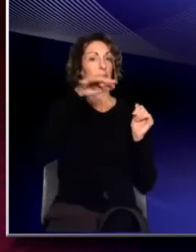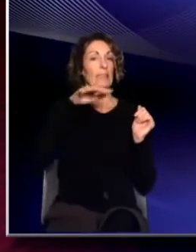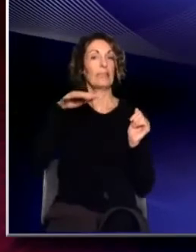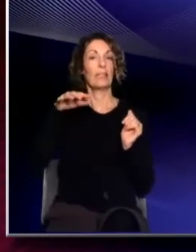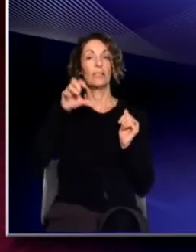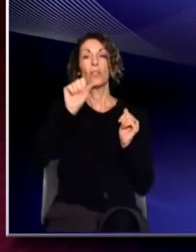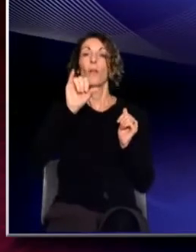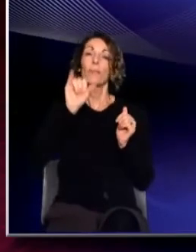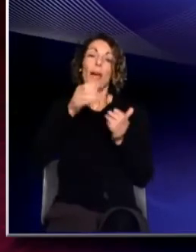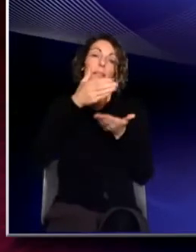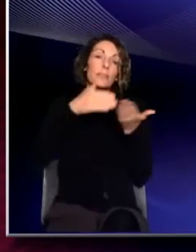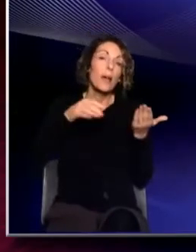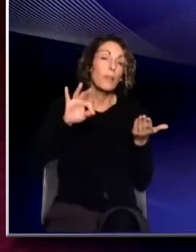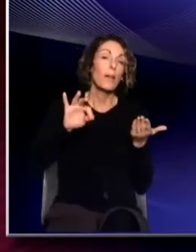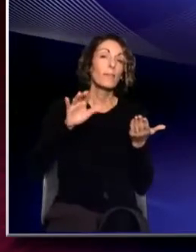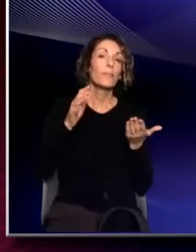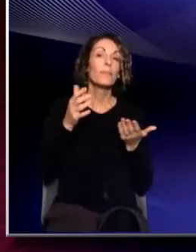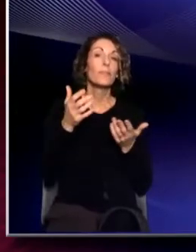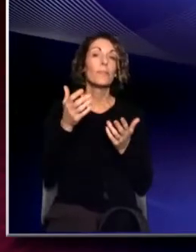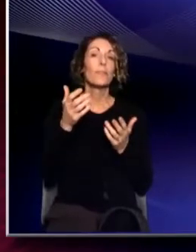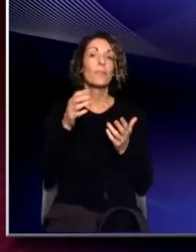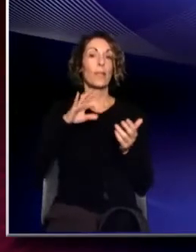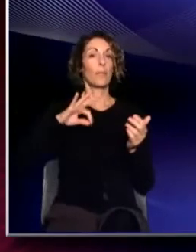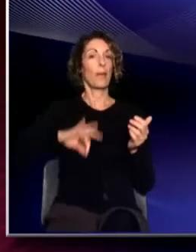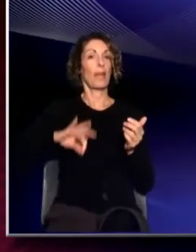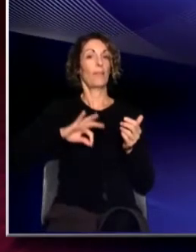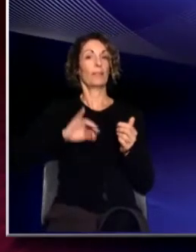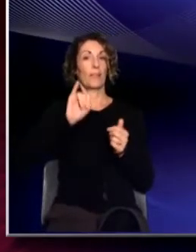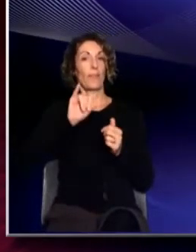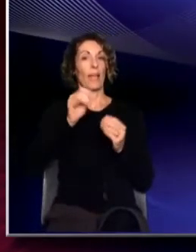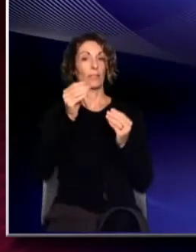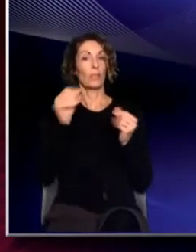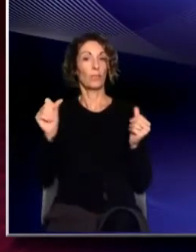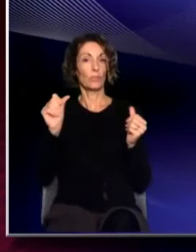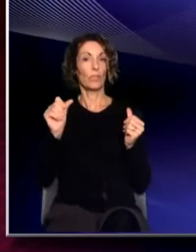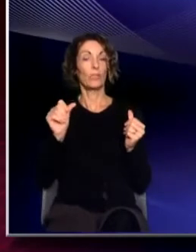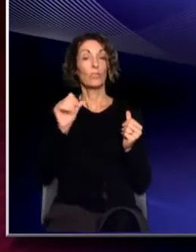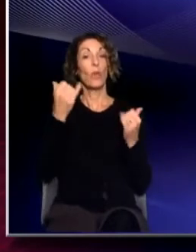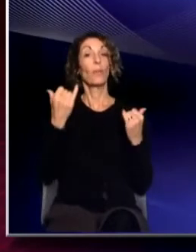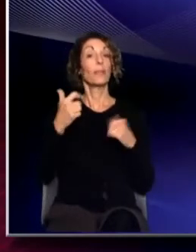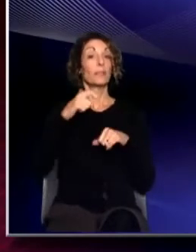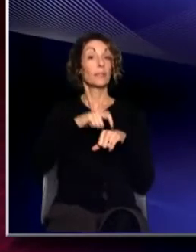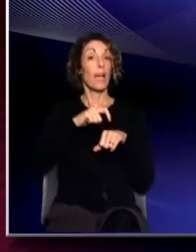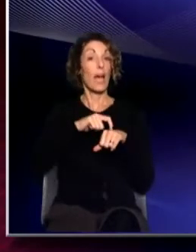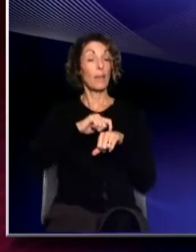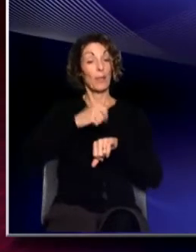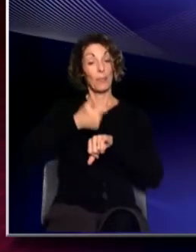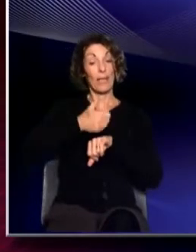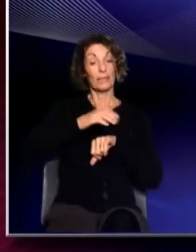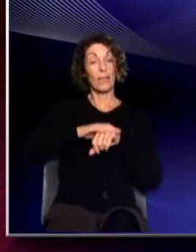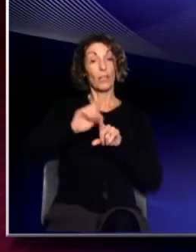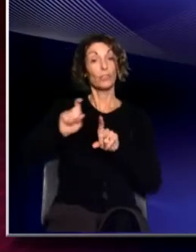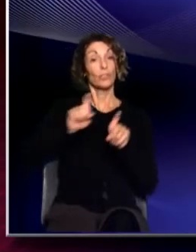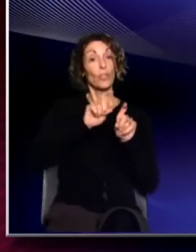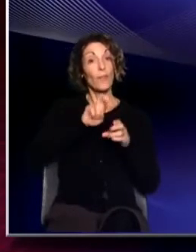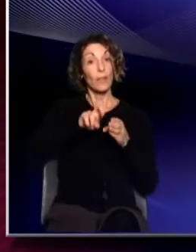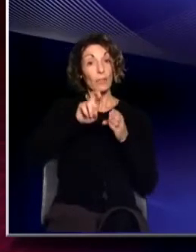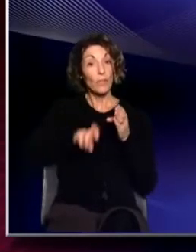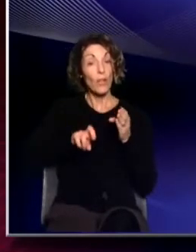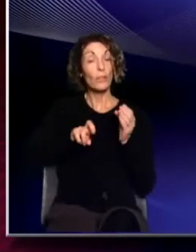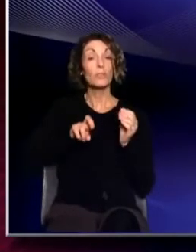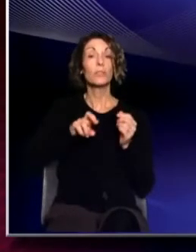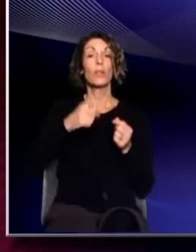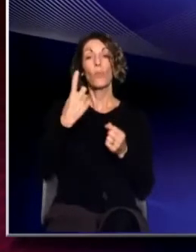And so those are some of the benefits of that solution. And so at this time, based on the survey results that were submitted,